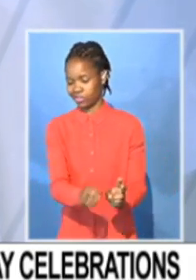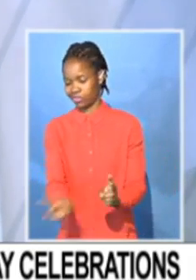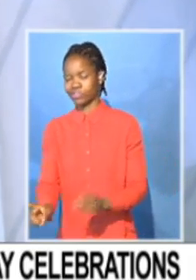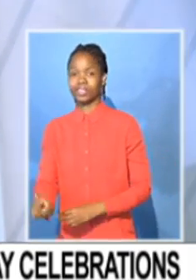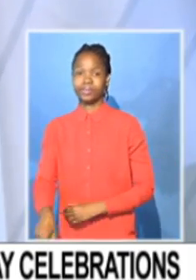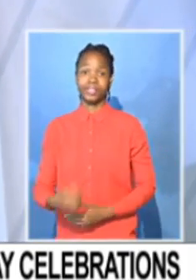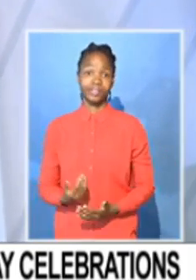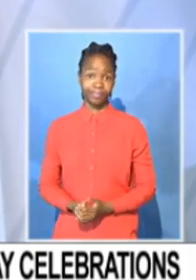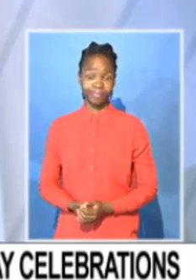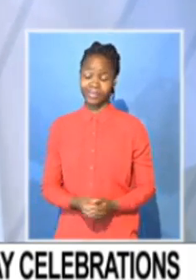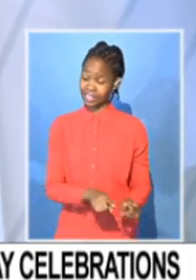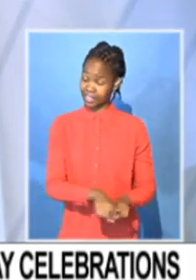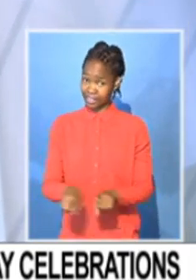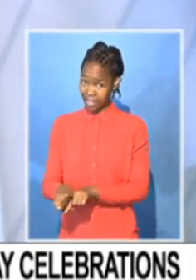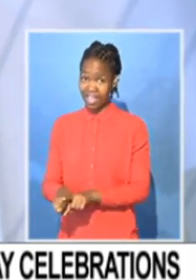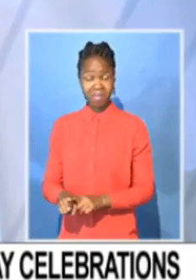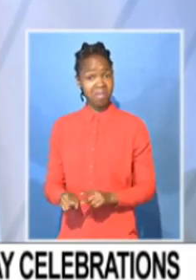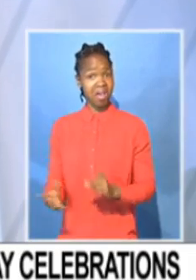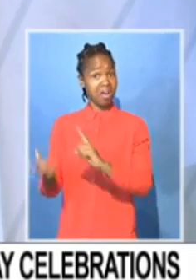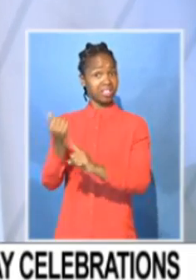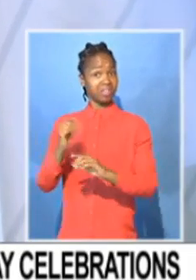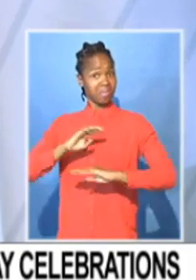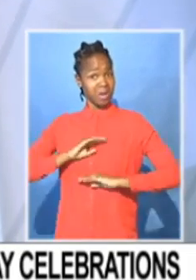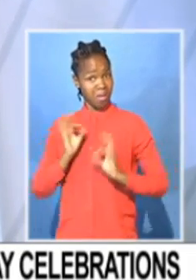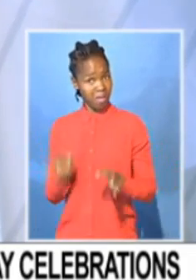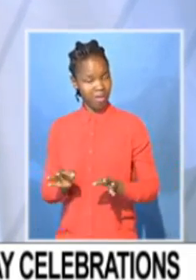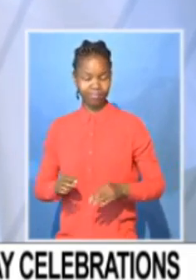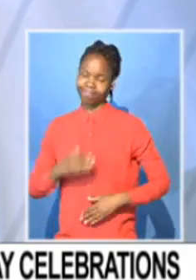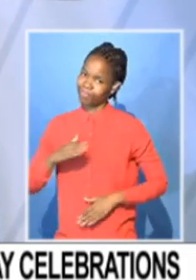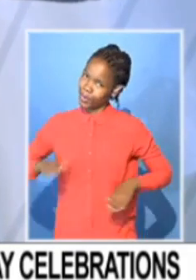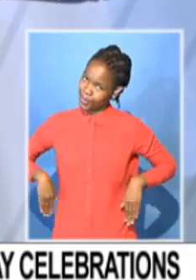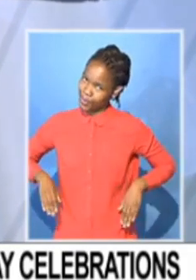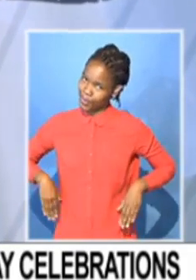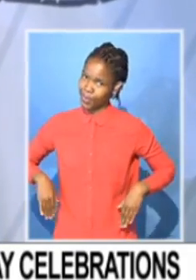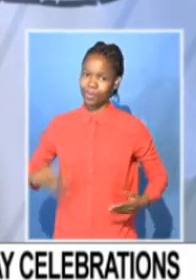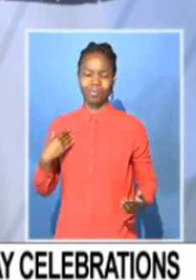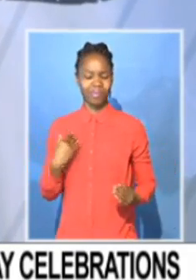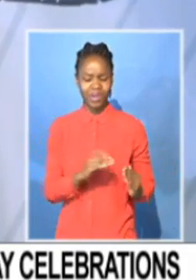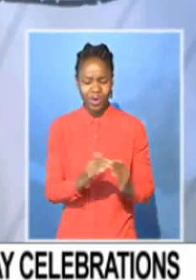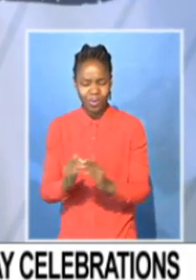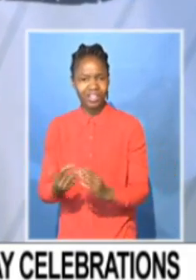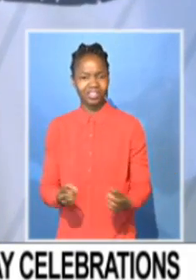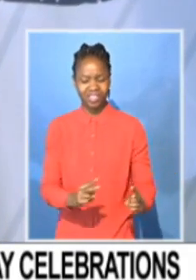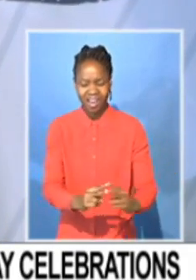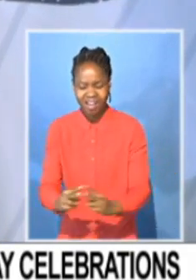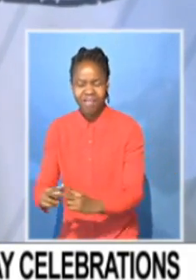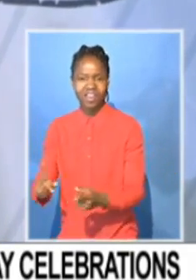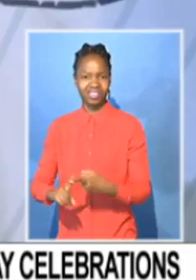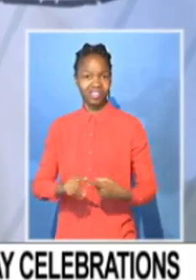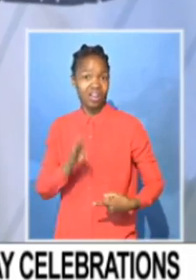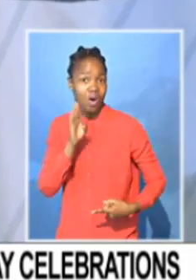Work continues to ensure that every village has water,